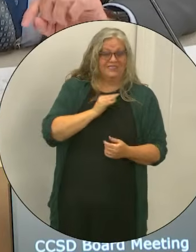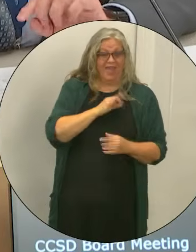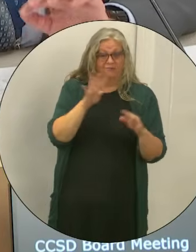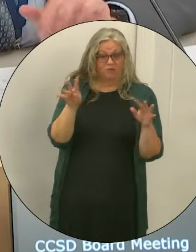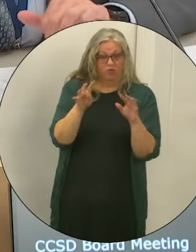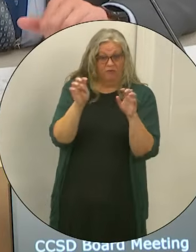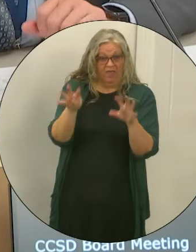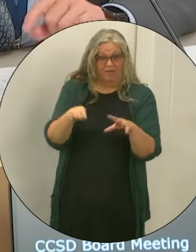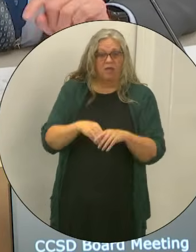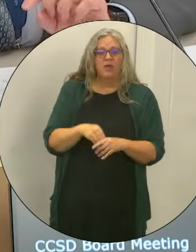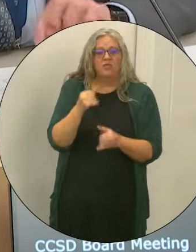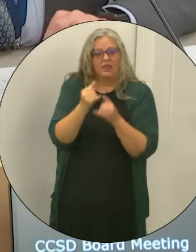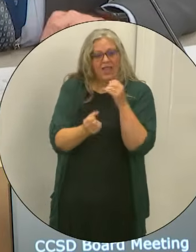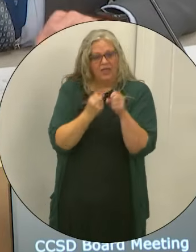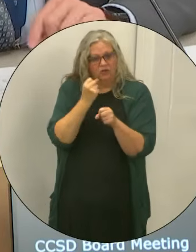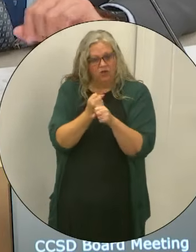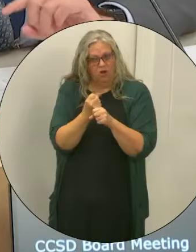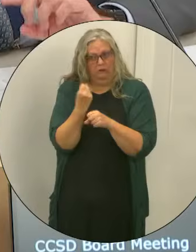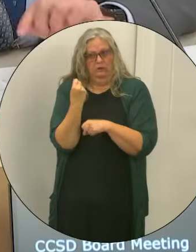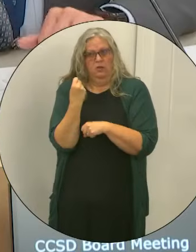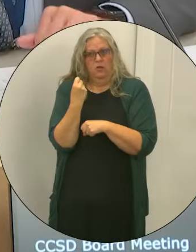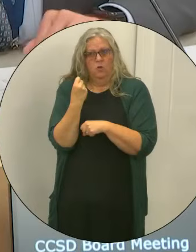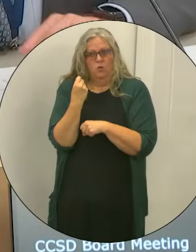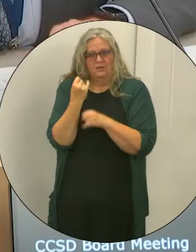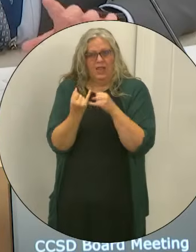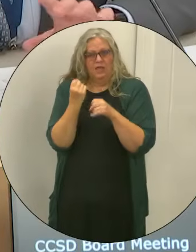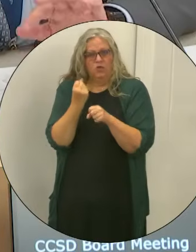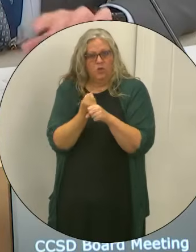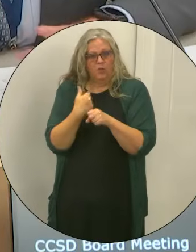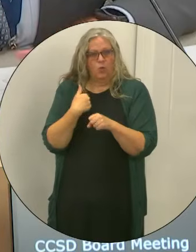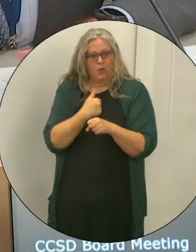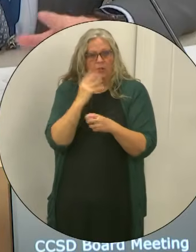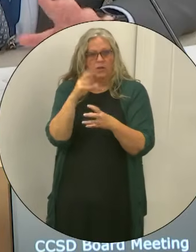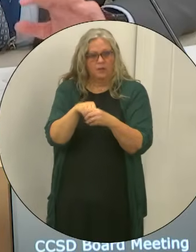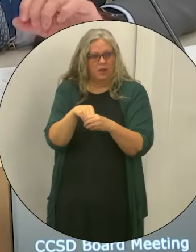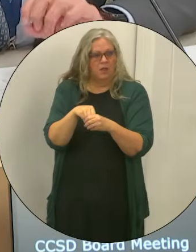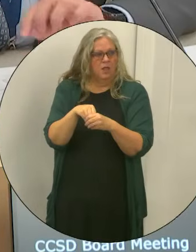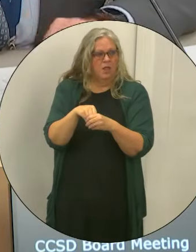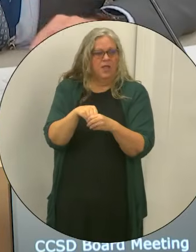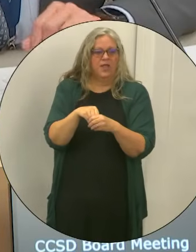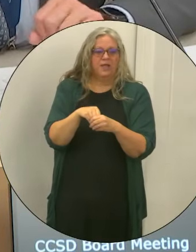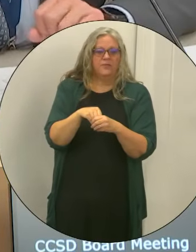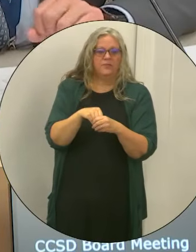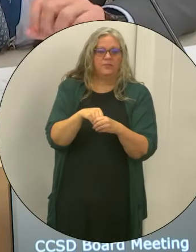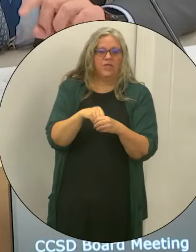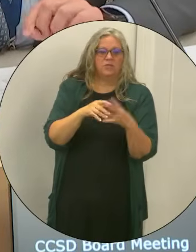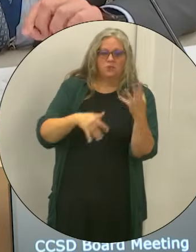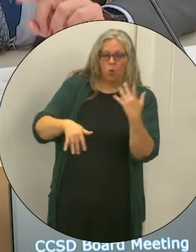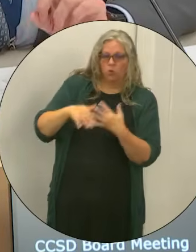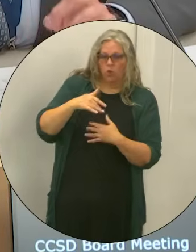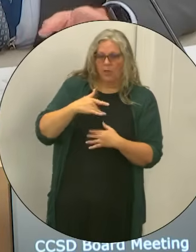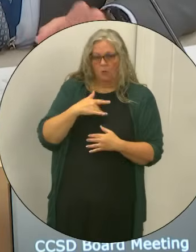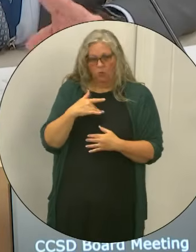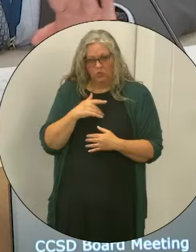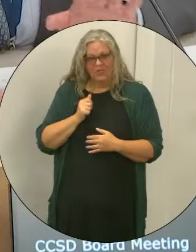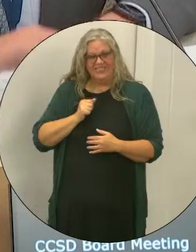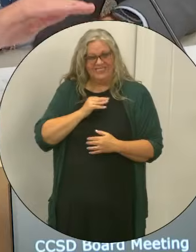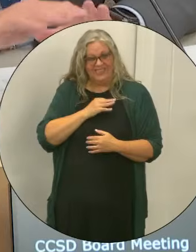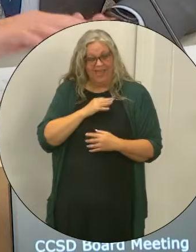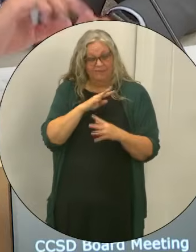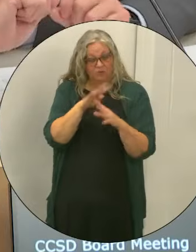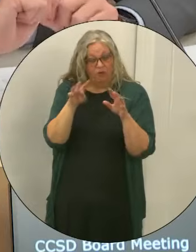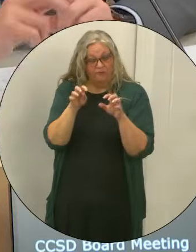last year was the first time that Clark County School District participated in the social emotional staff survey. Okay. And those